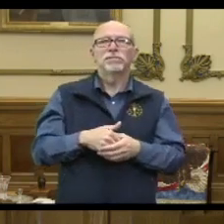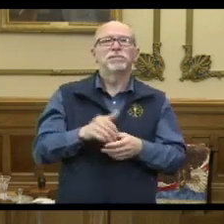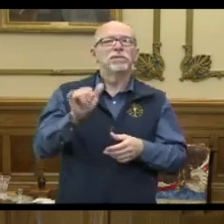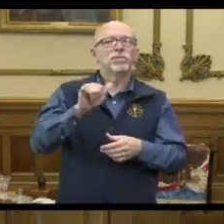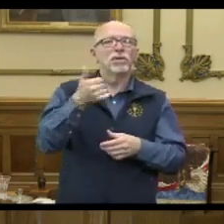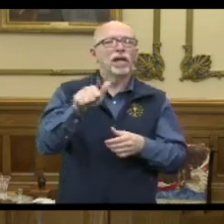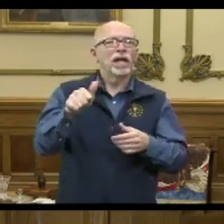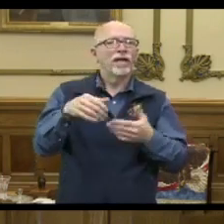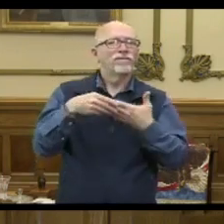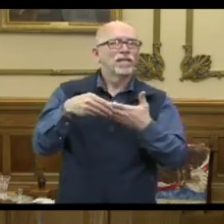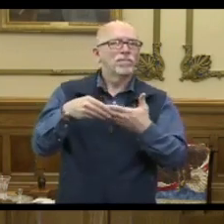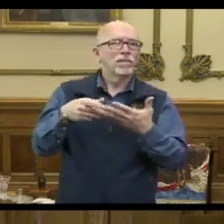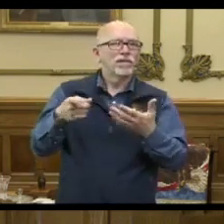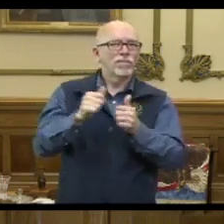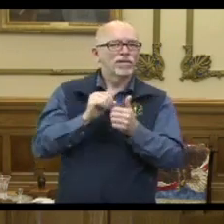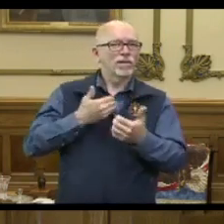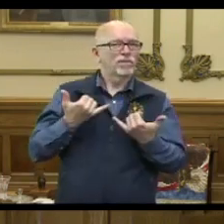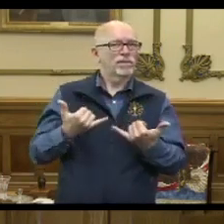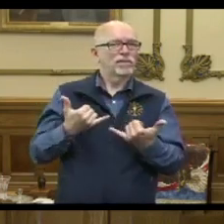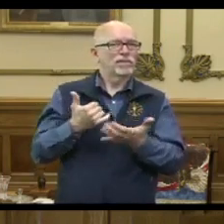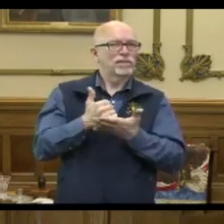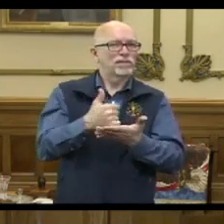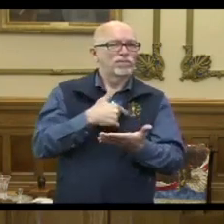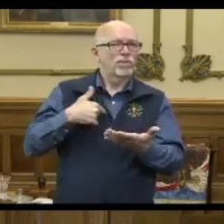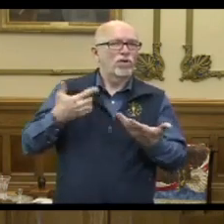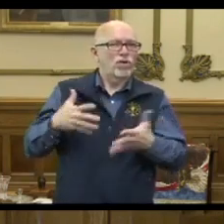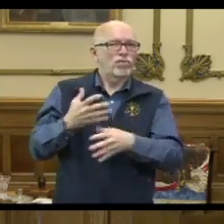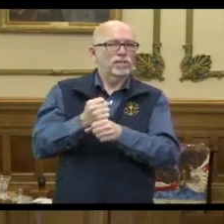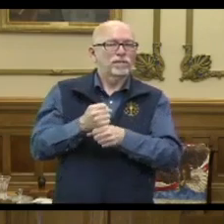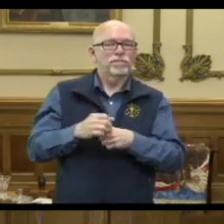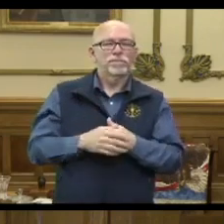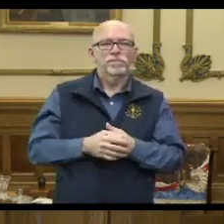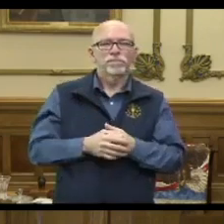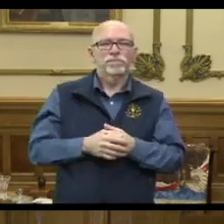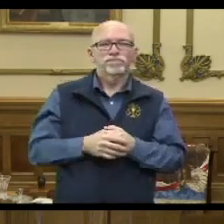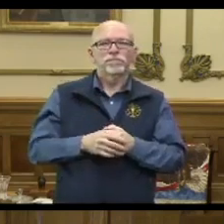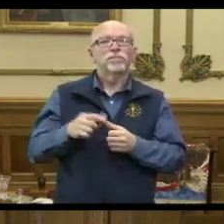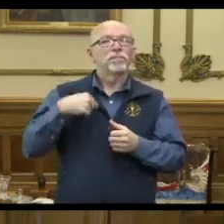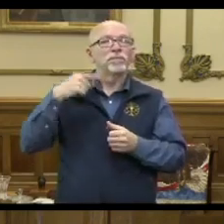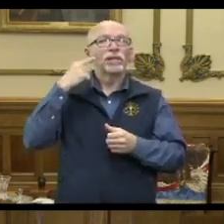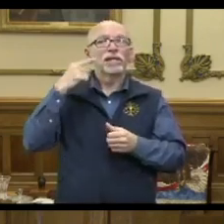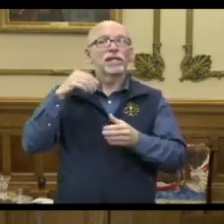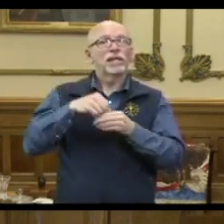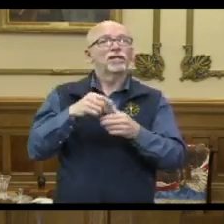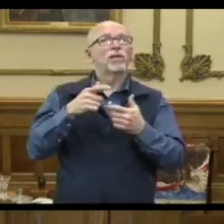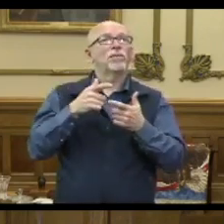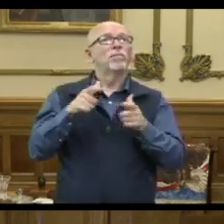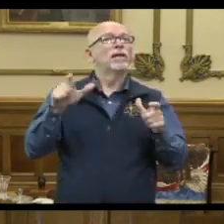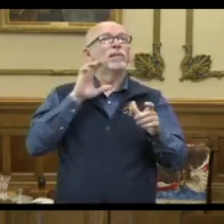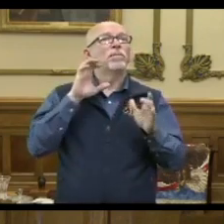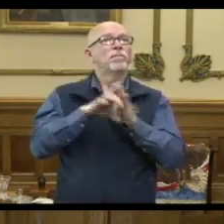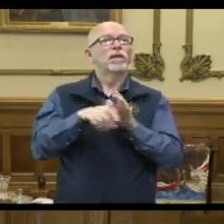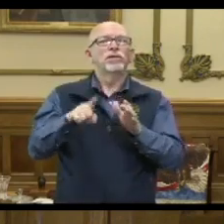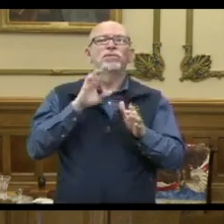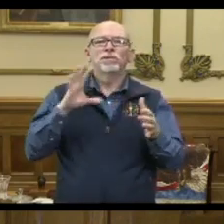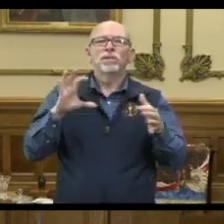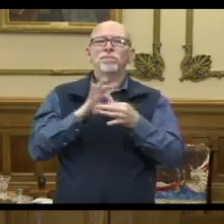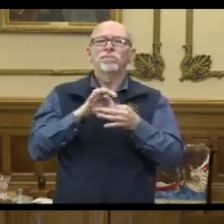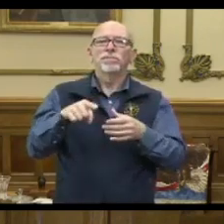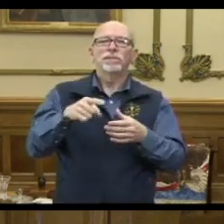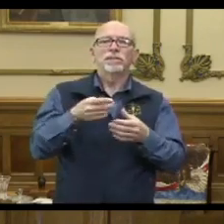any flexibility to the existing assistance that we've already received. And so I think in the whole picture, it's going to be a combination of